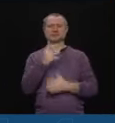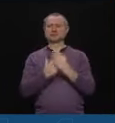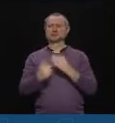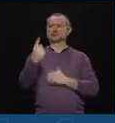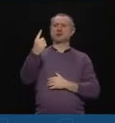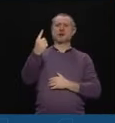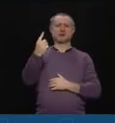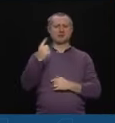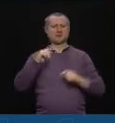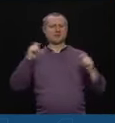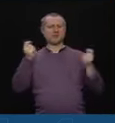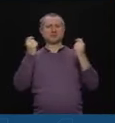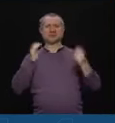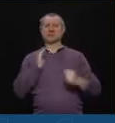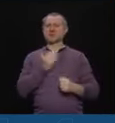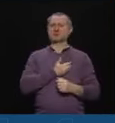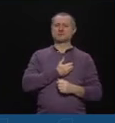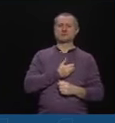who came before us